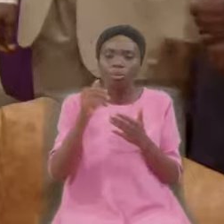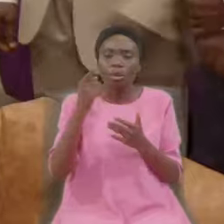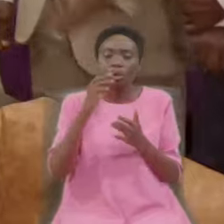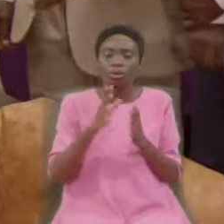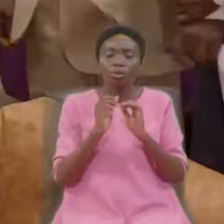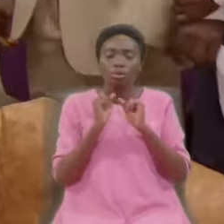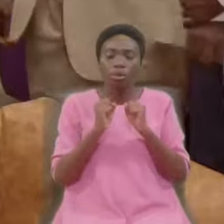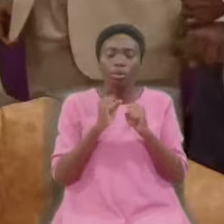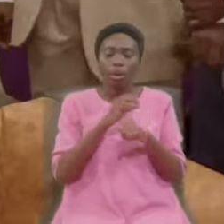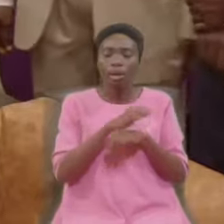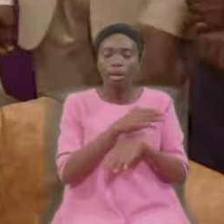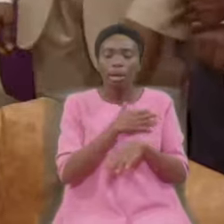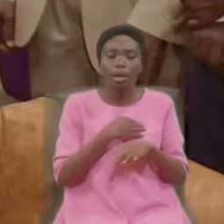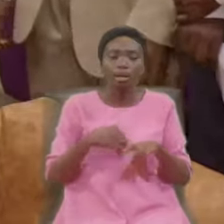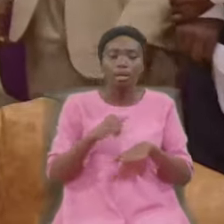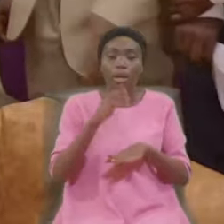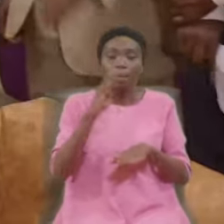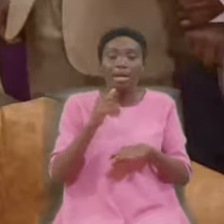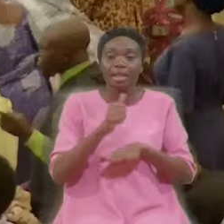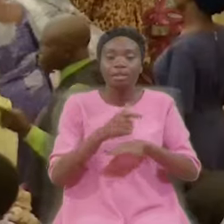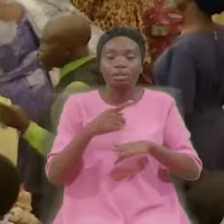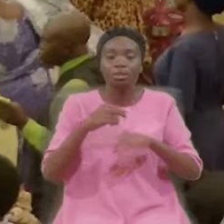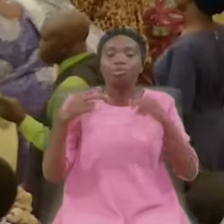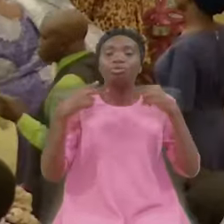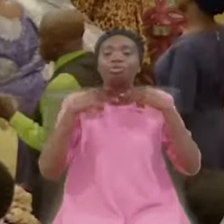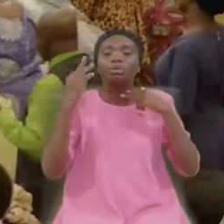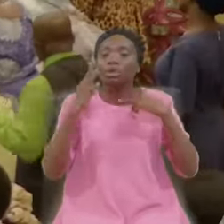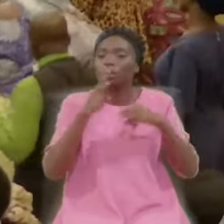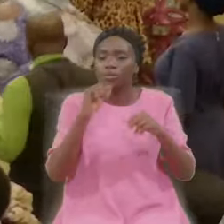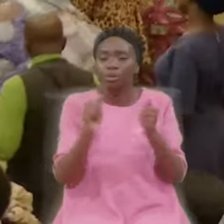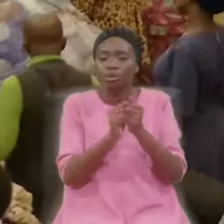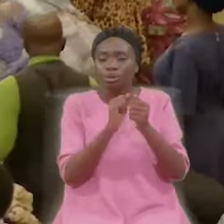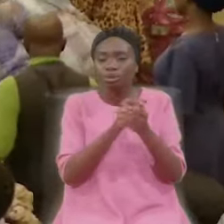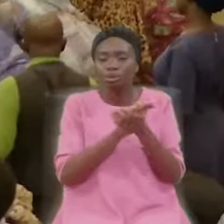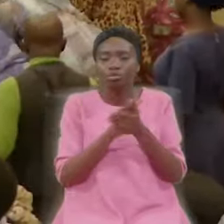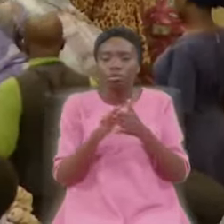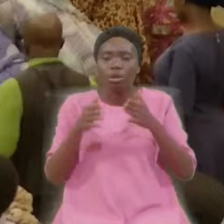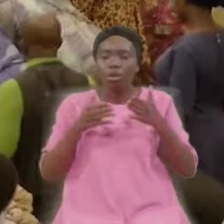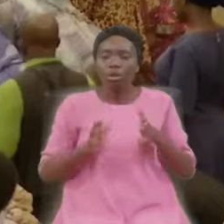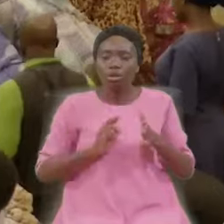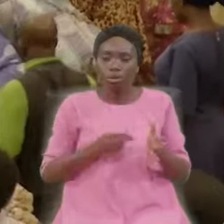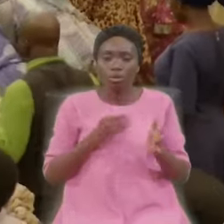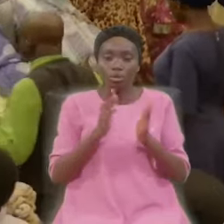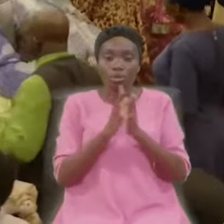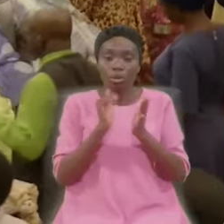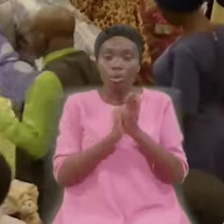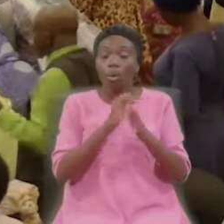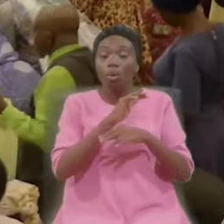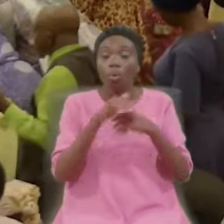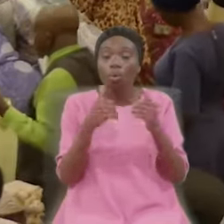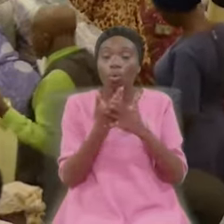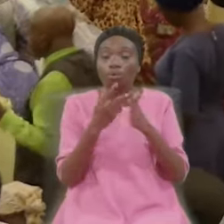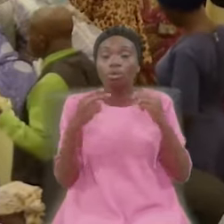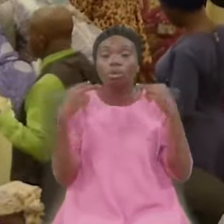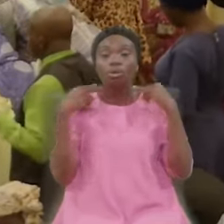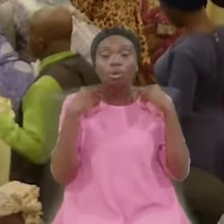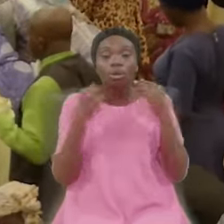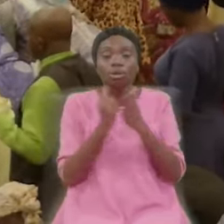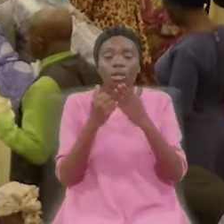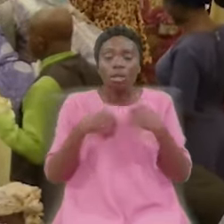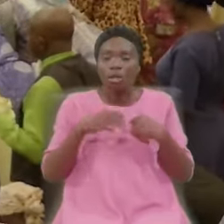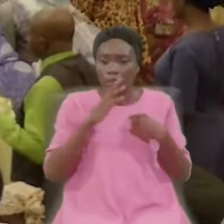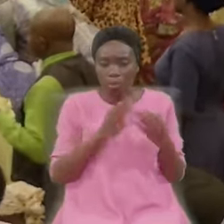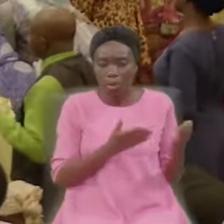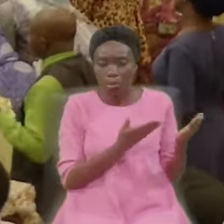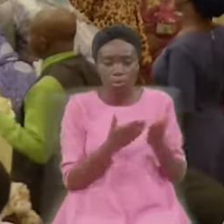anointing. By the anointing, the yoke shall be destroyed. Let's pray that all the yokes that have been brought to this